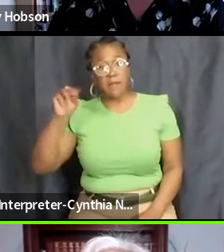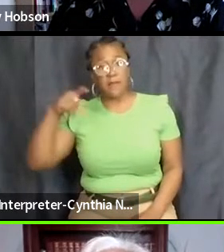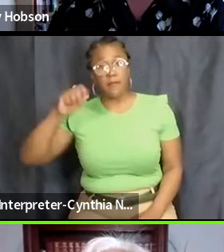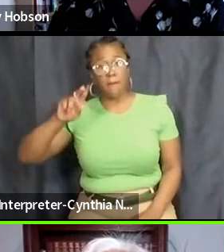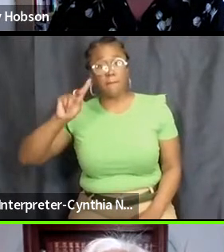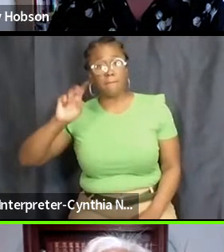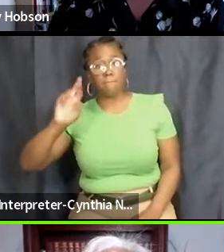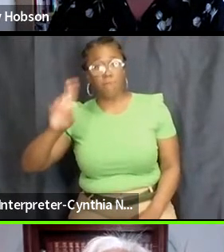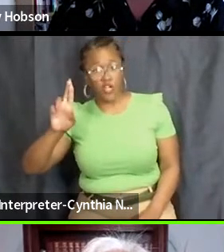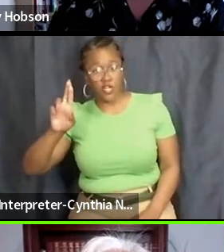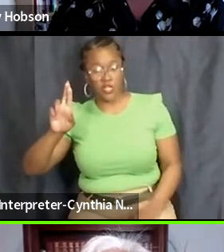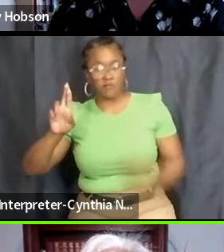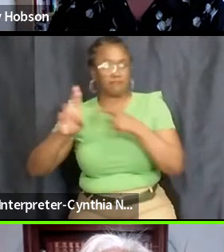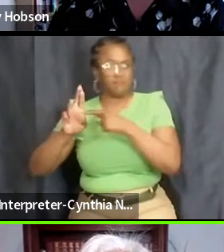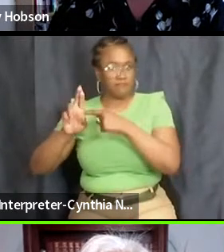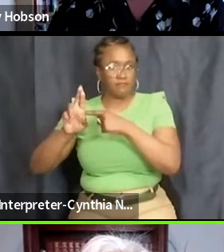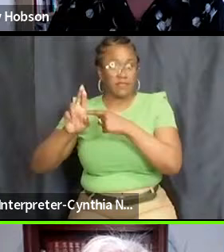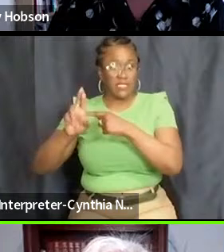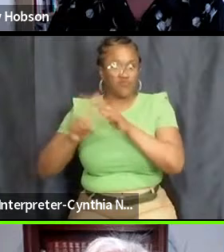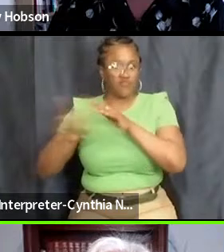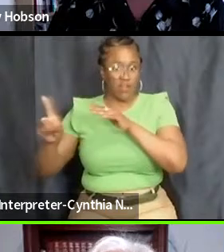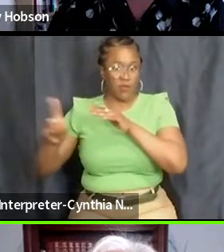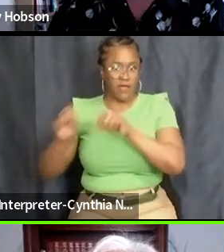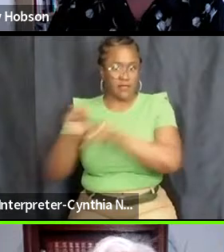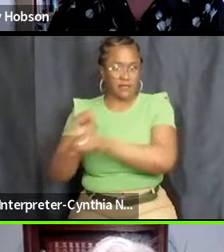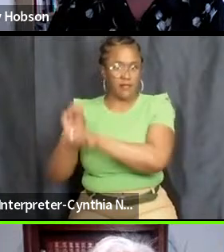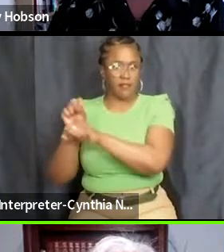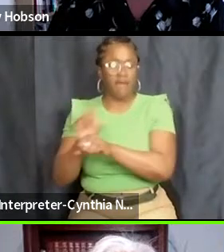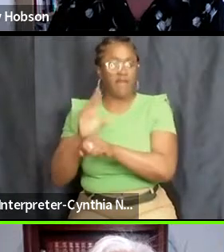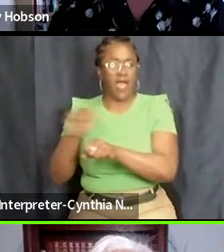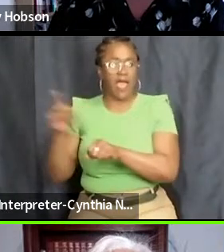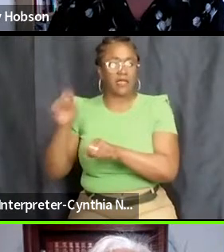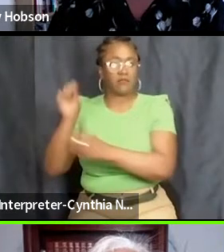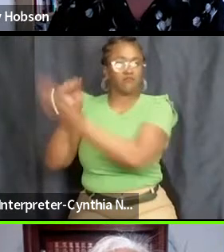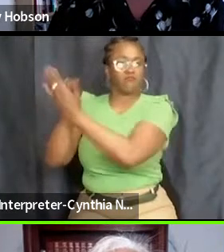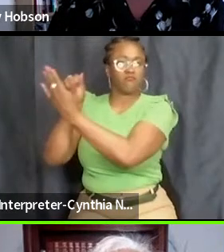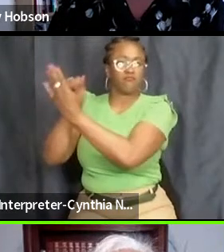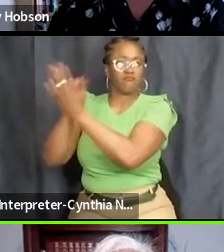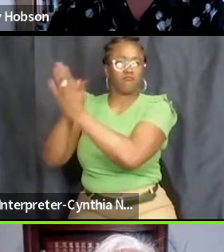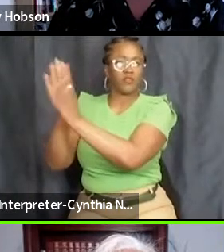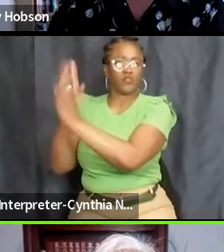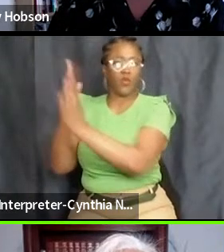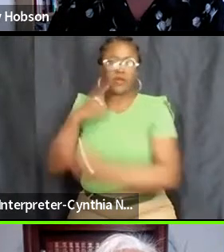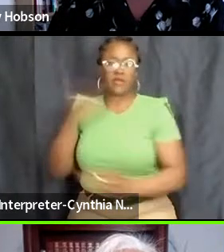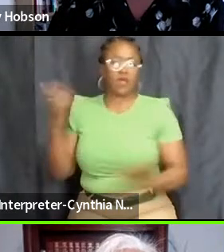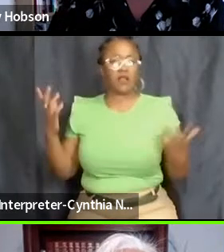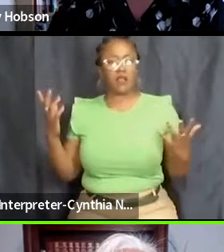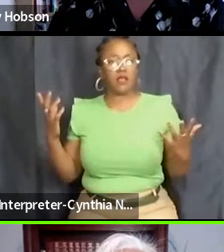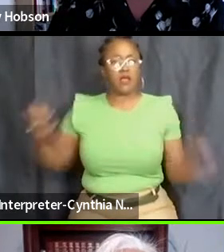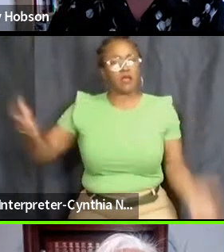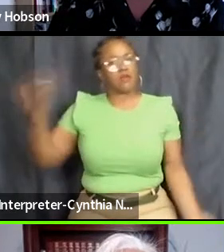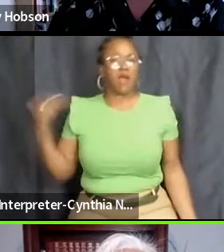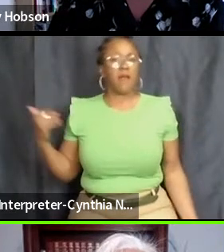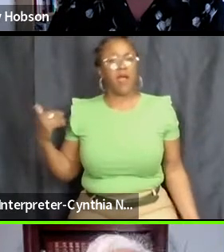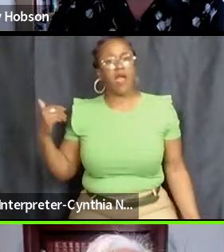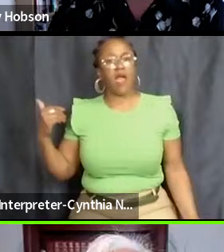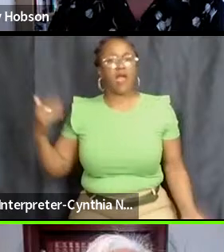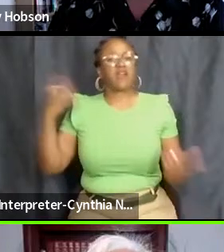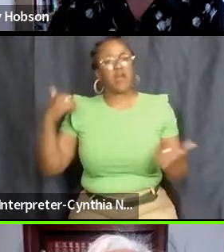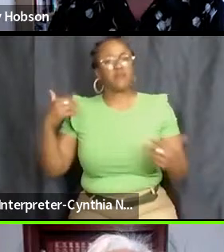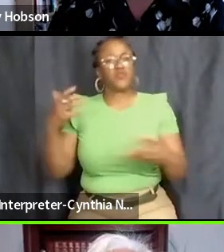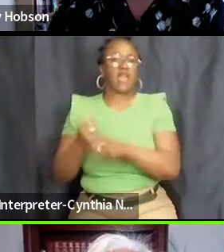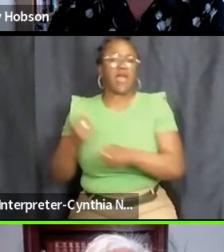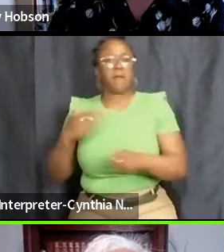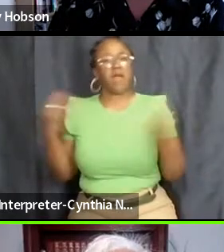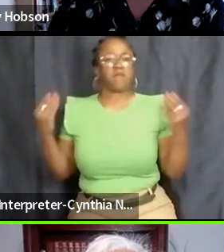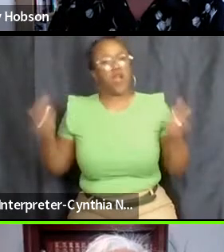Parker himself was a fugitive slave. And he knocks on Parker's door and he's like, "I've come to get my